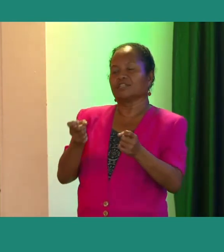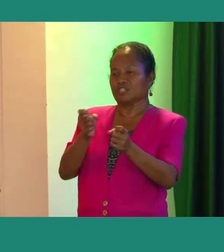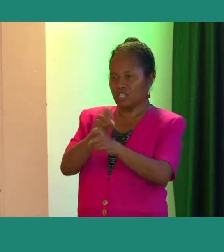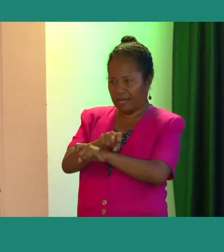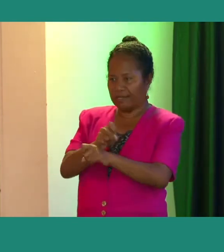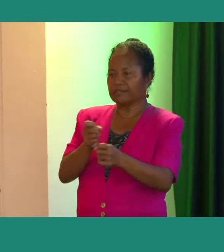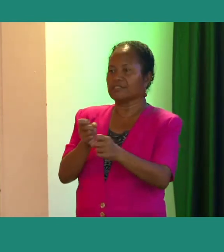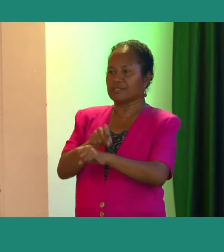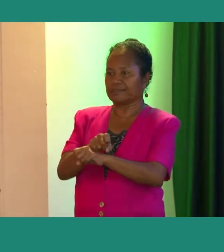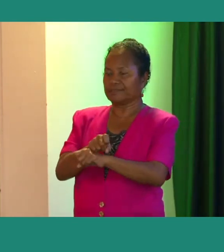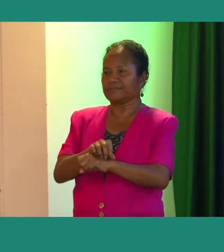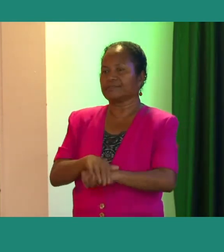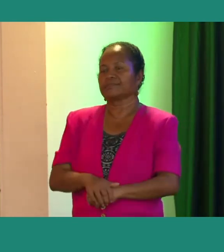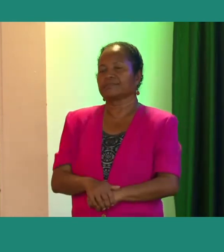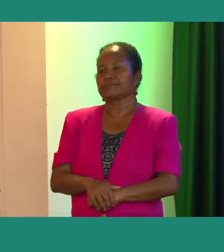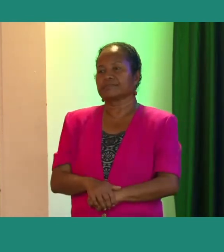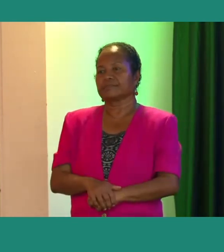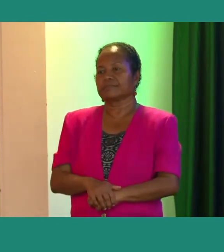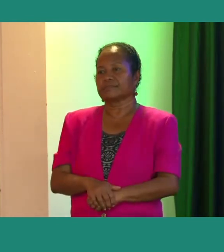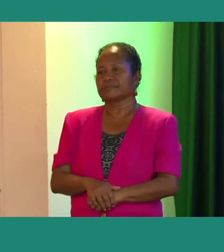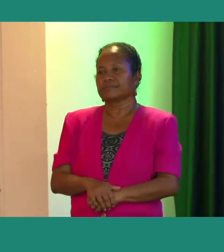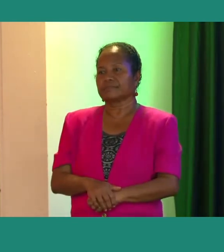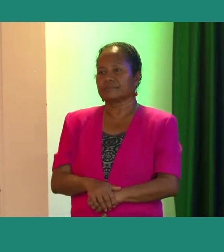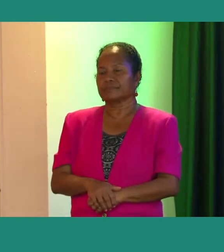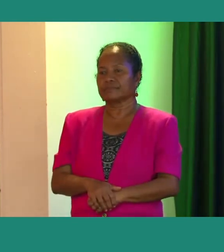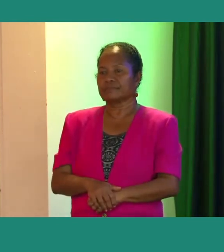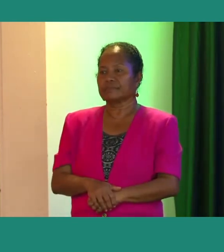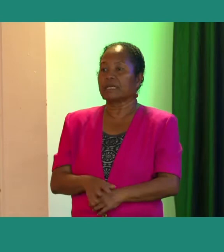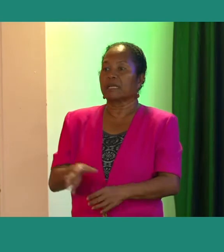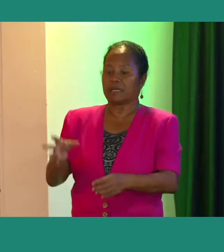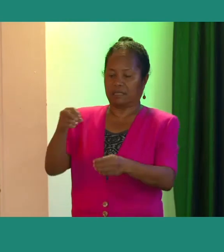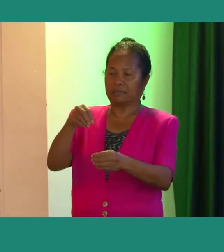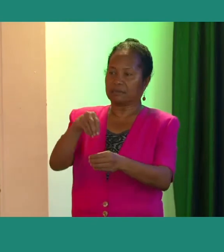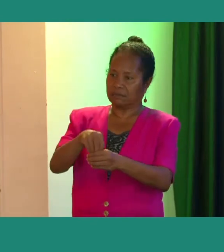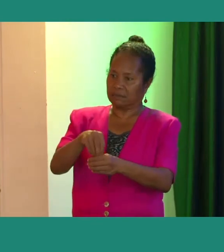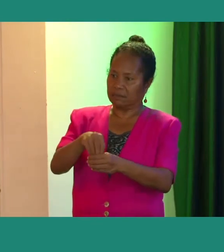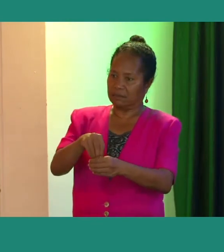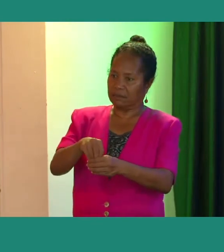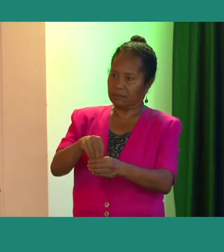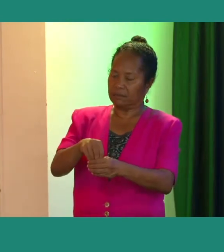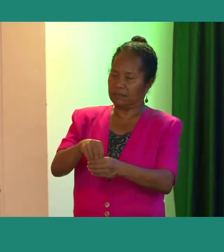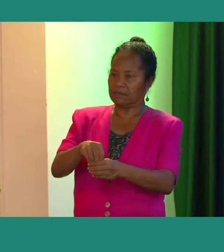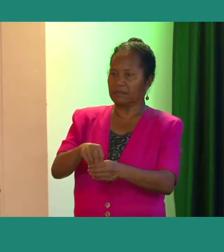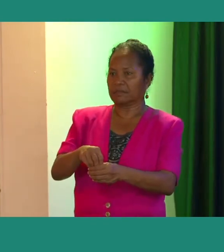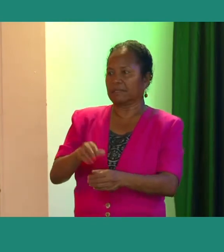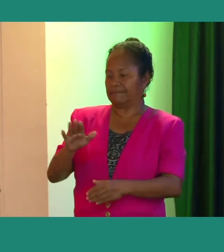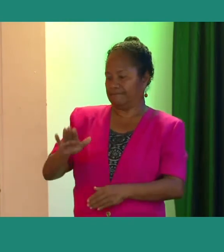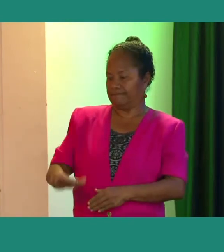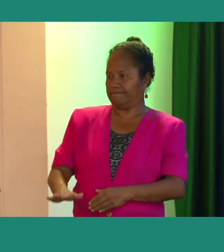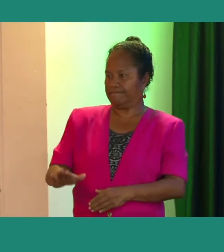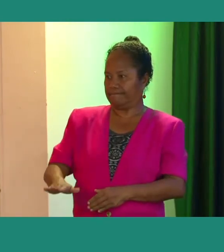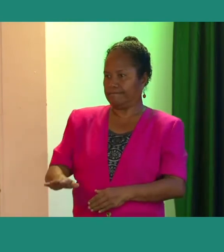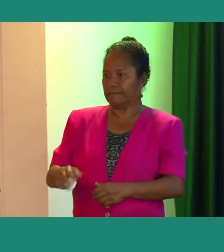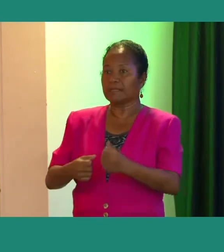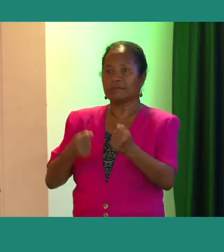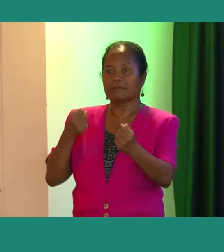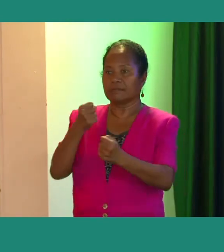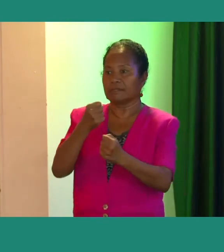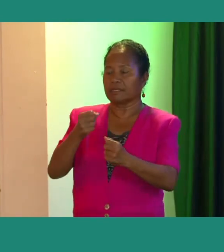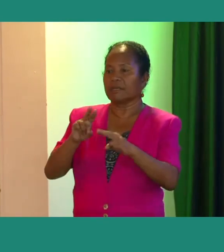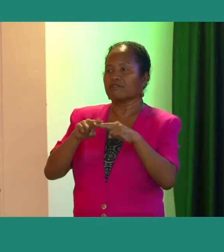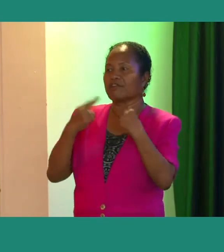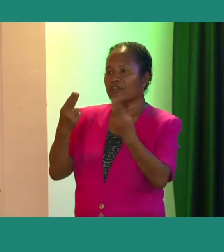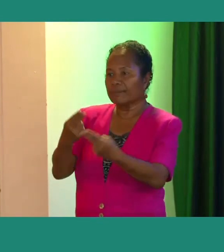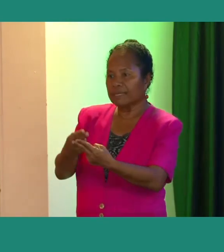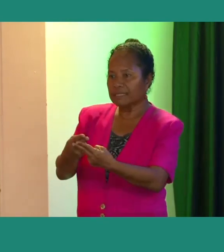was some of the change. They included less acceptance of family and sexual violence in those